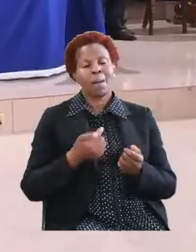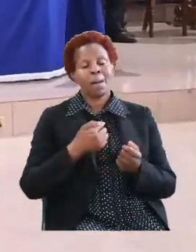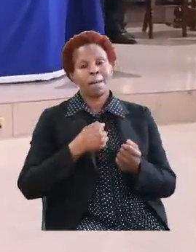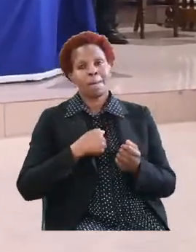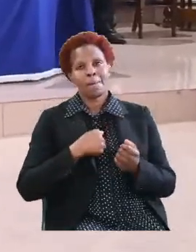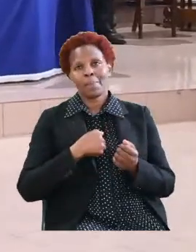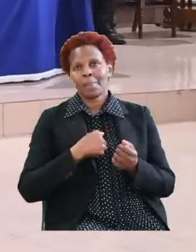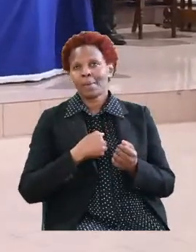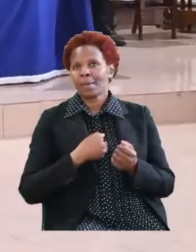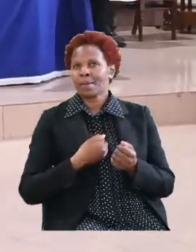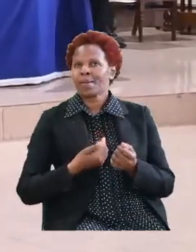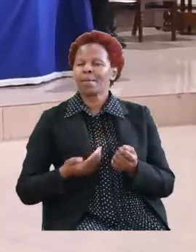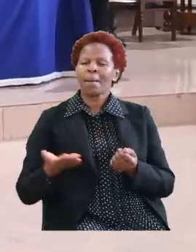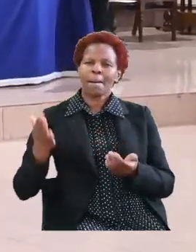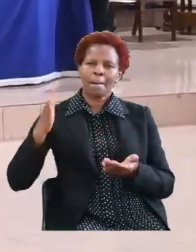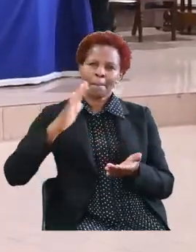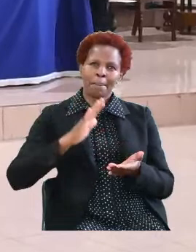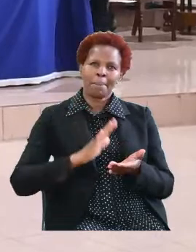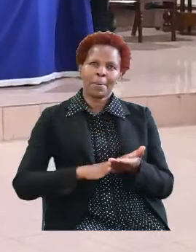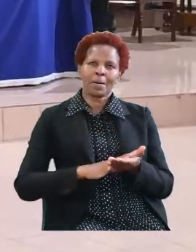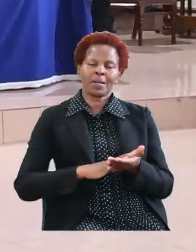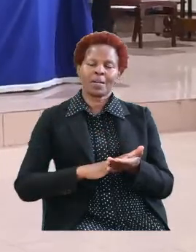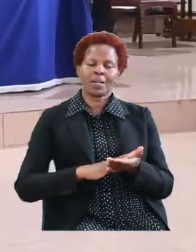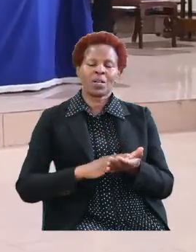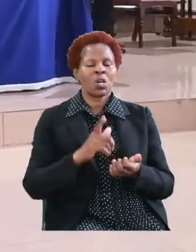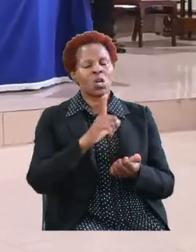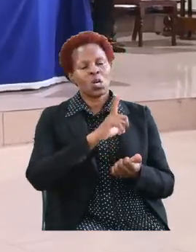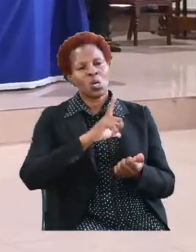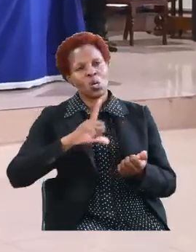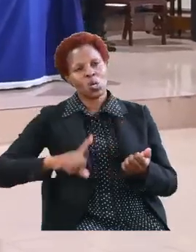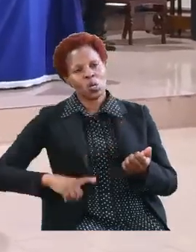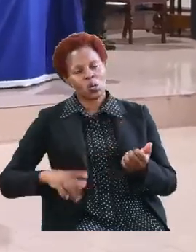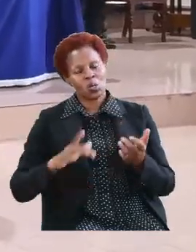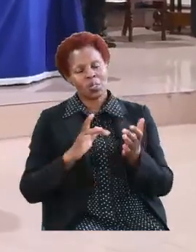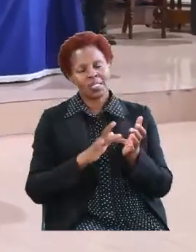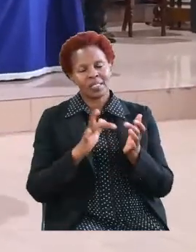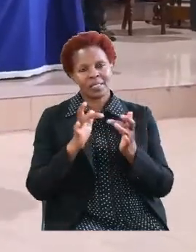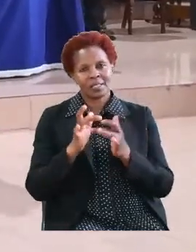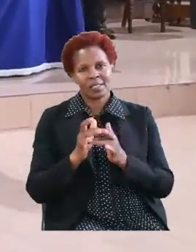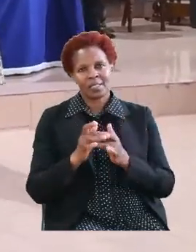unikaribishe Bwana Yesu sasa